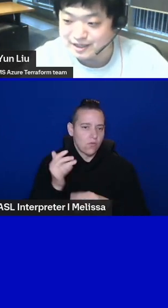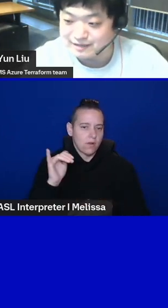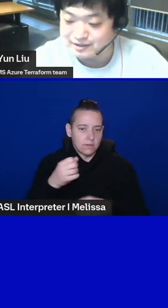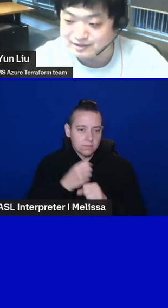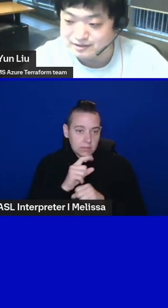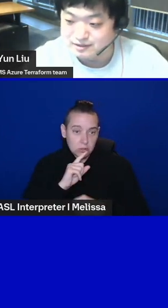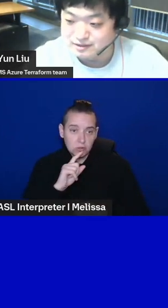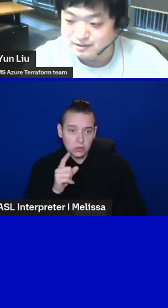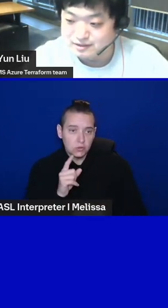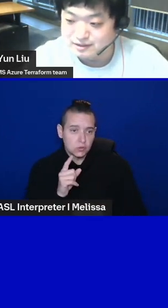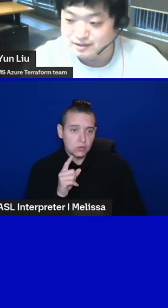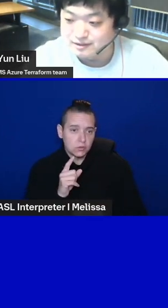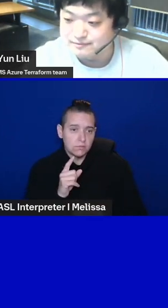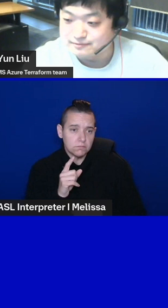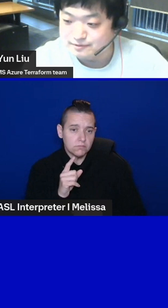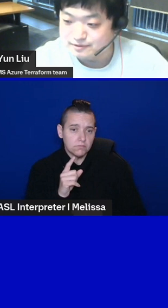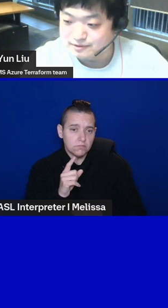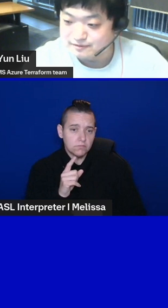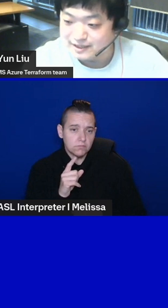sure we have a